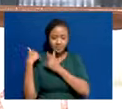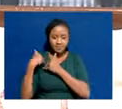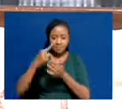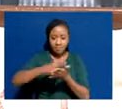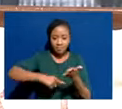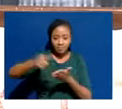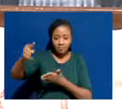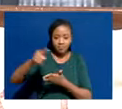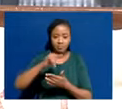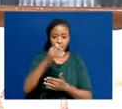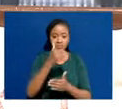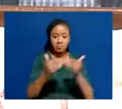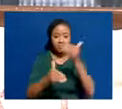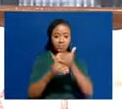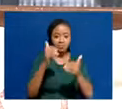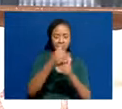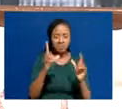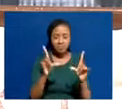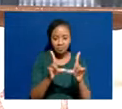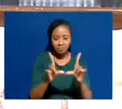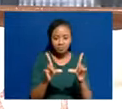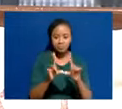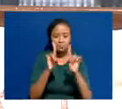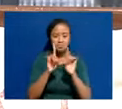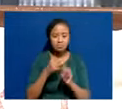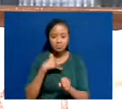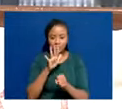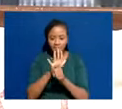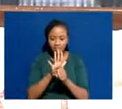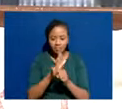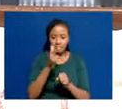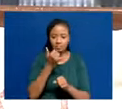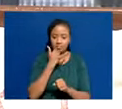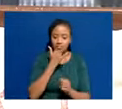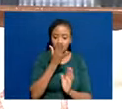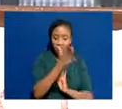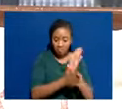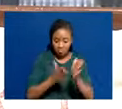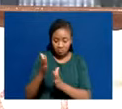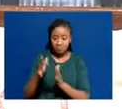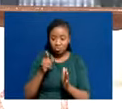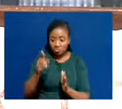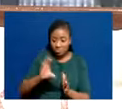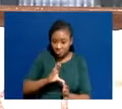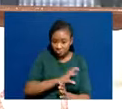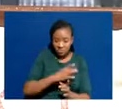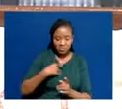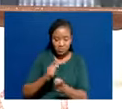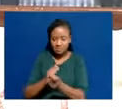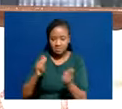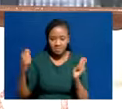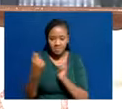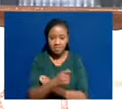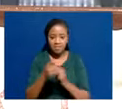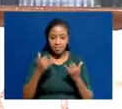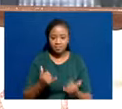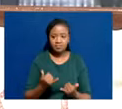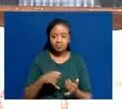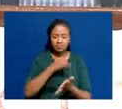plans, and many wrong plans were approved. So I changed the committee, and I included now